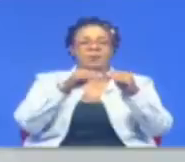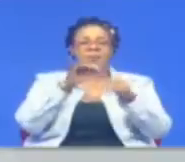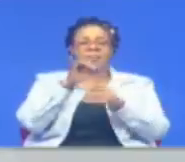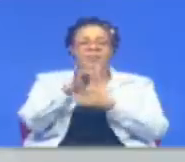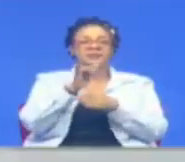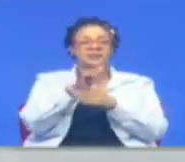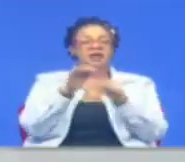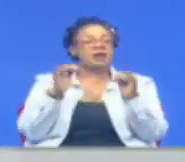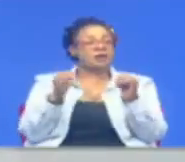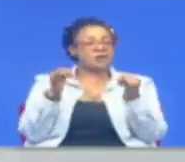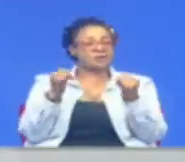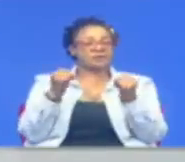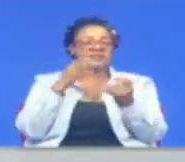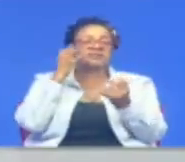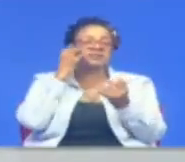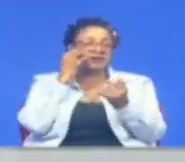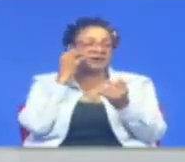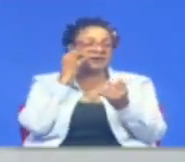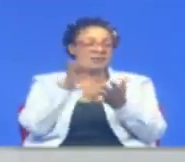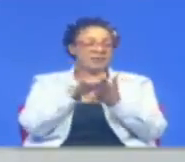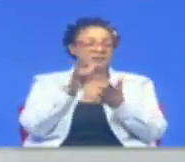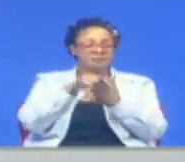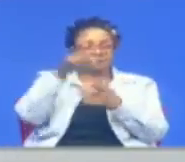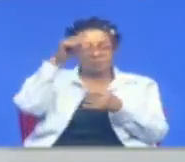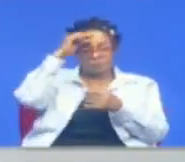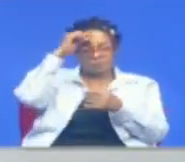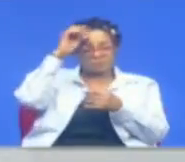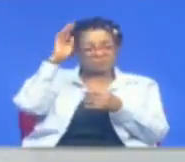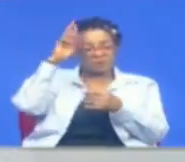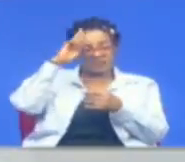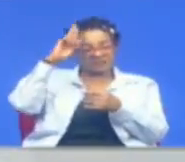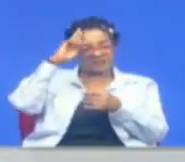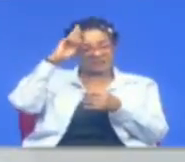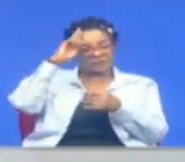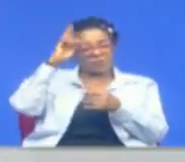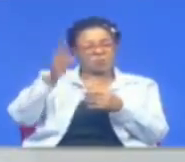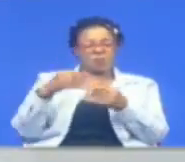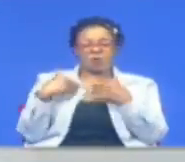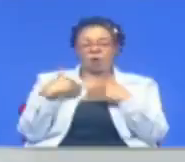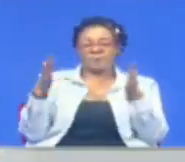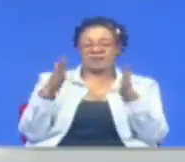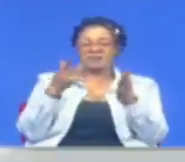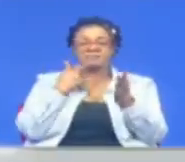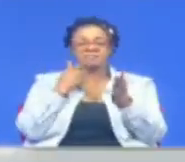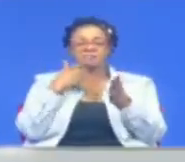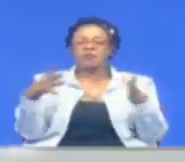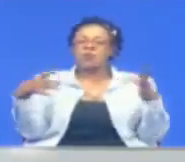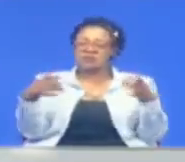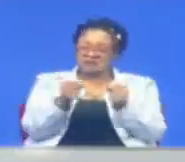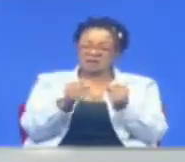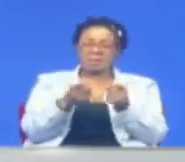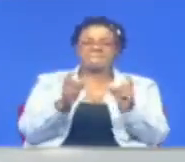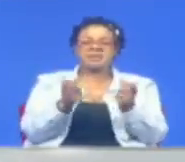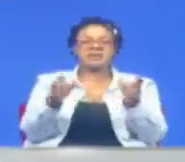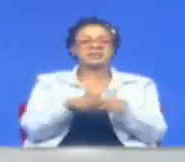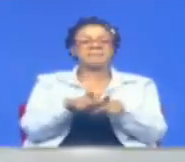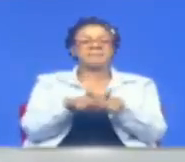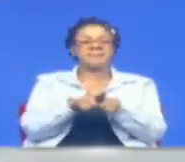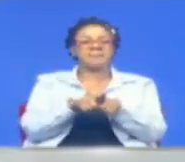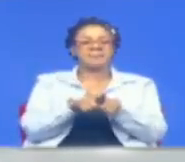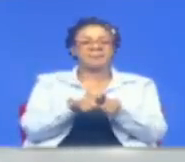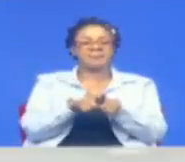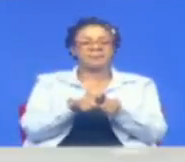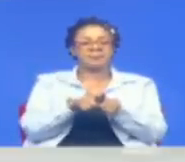development. And it's very sad that the police would actually openly say that they will attack the Fourth Estate. And here's his